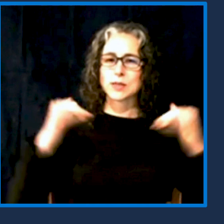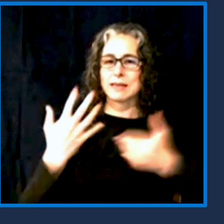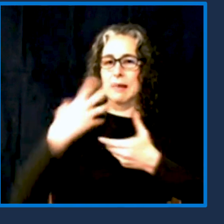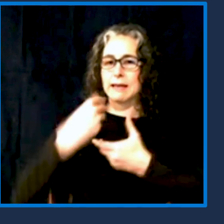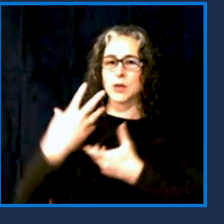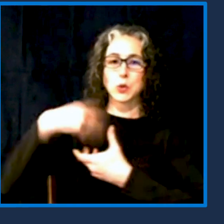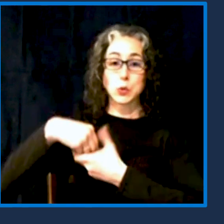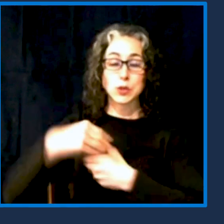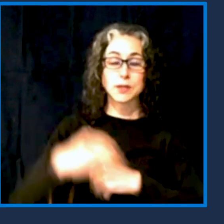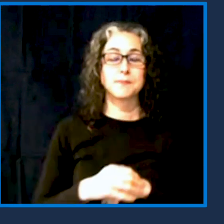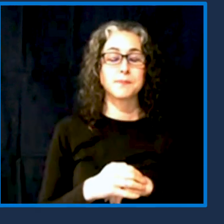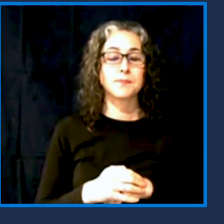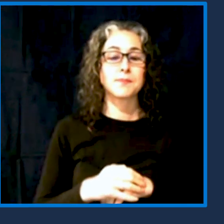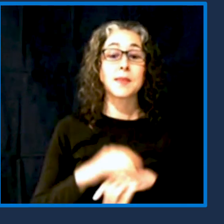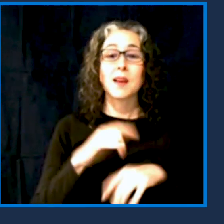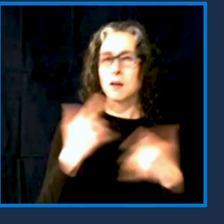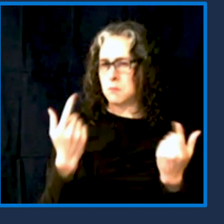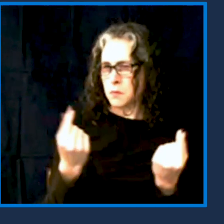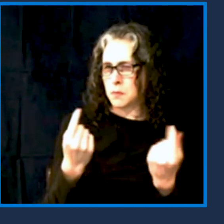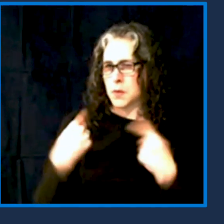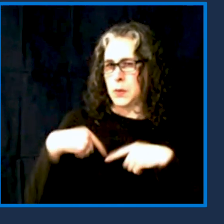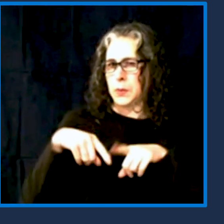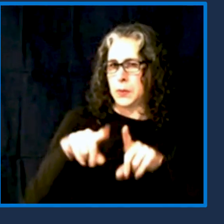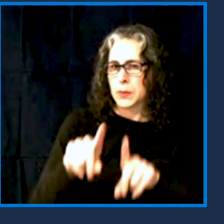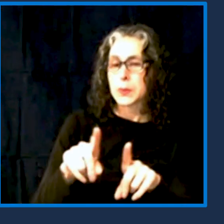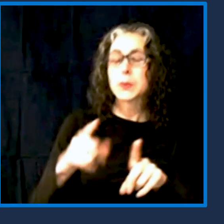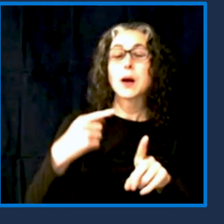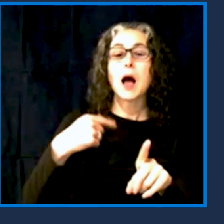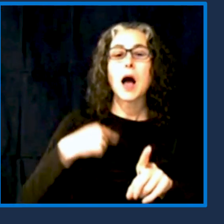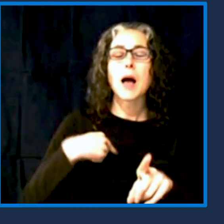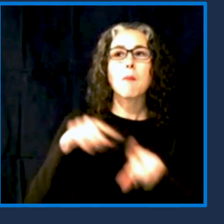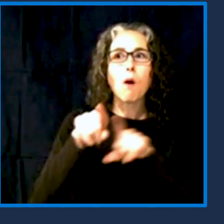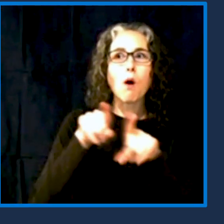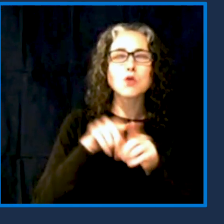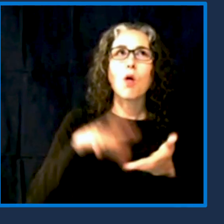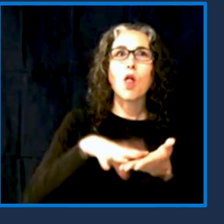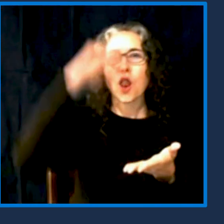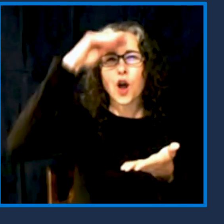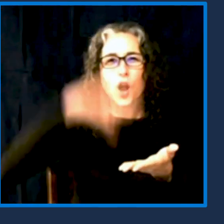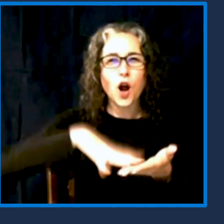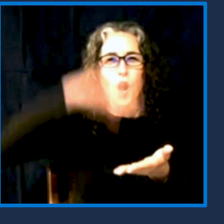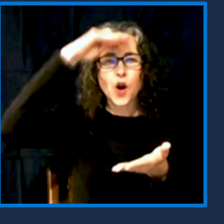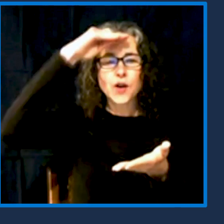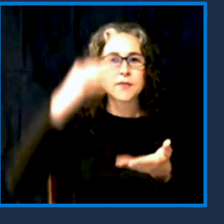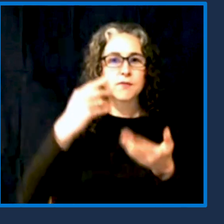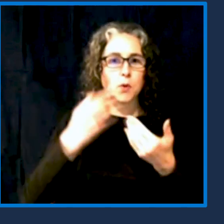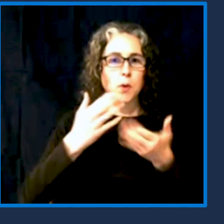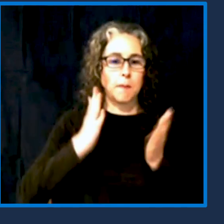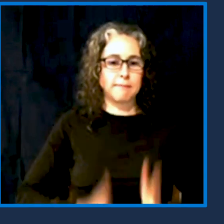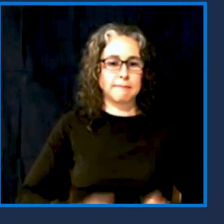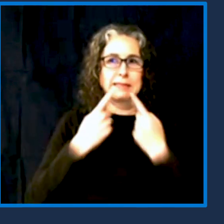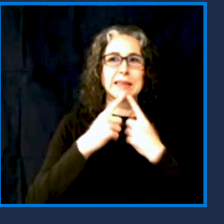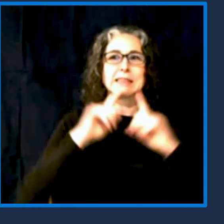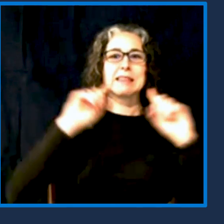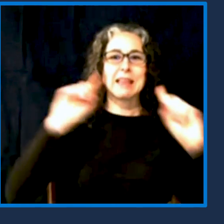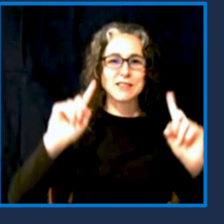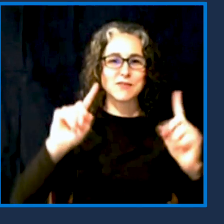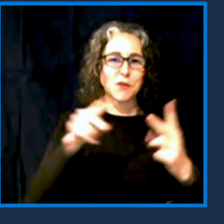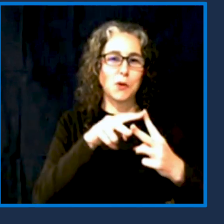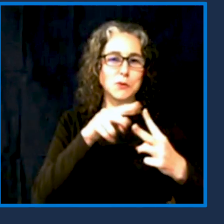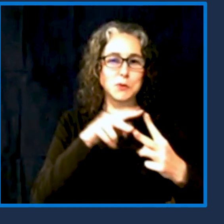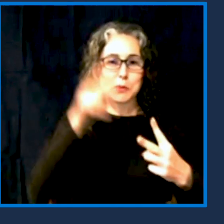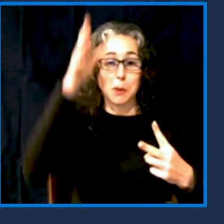inclusion. As I do this, I'm also on a learning journey to being a successful parent to 2